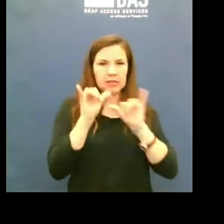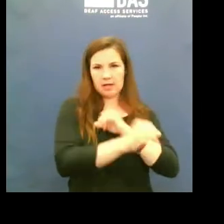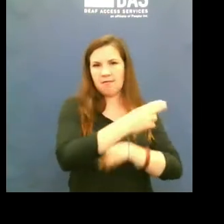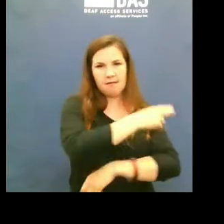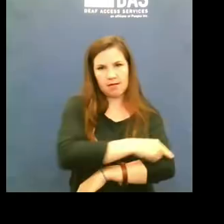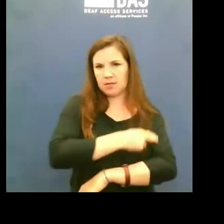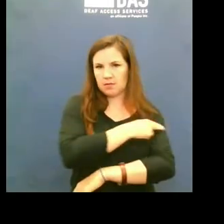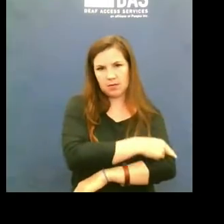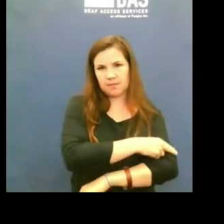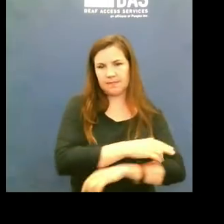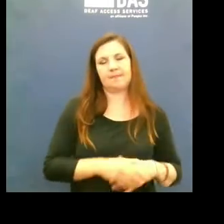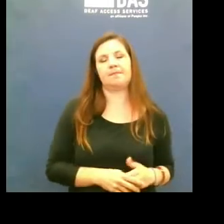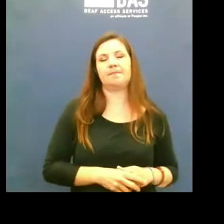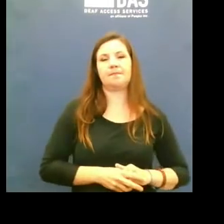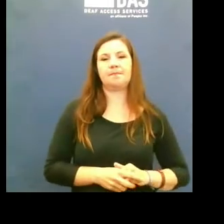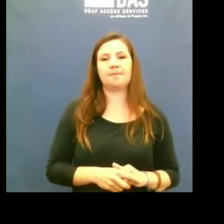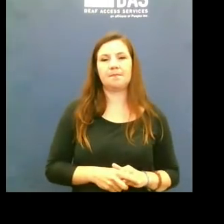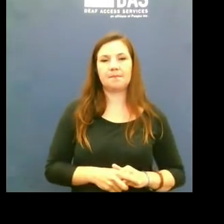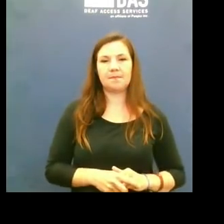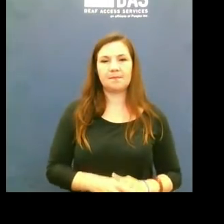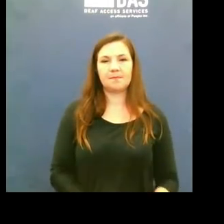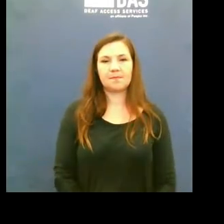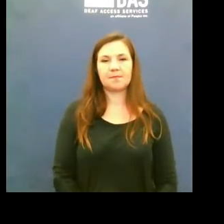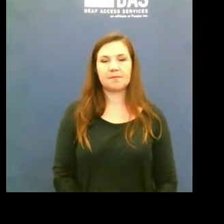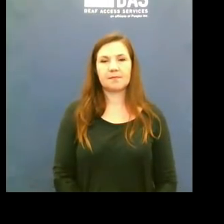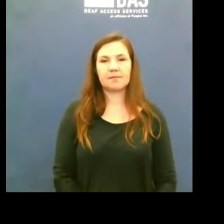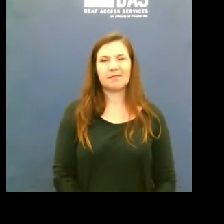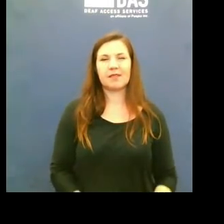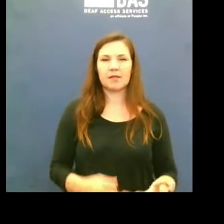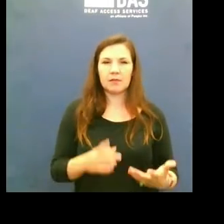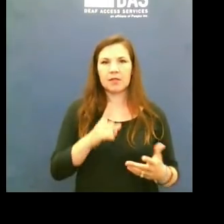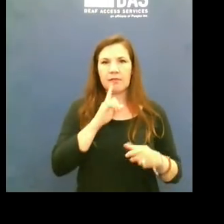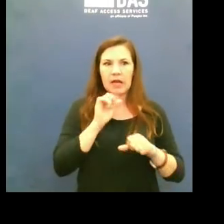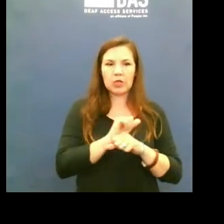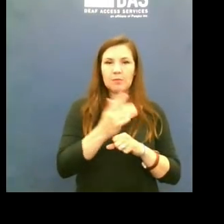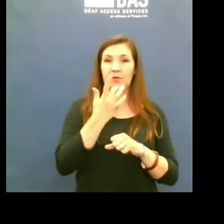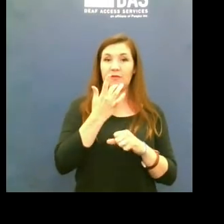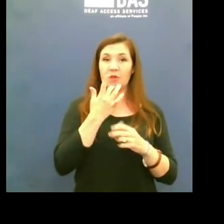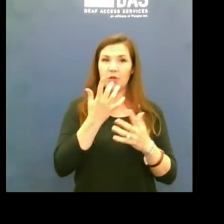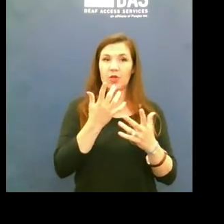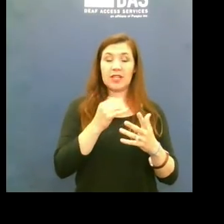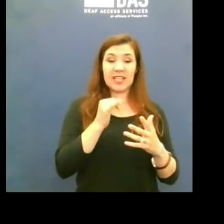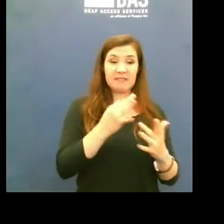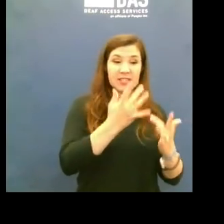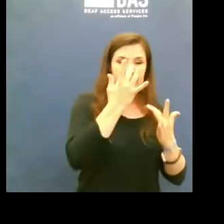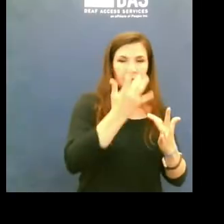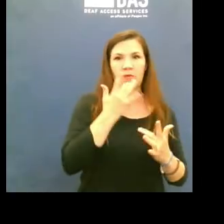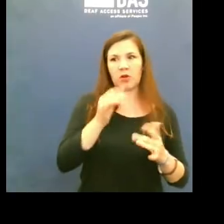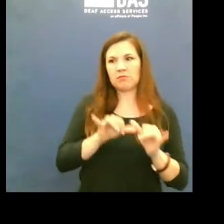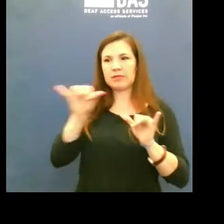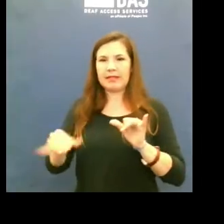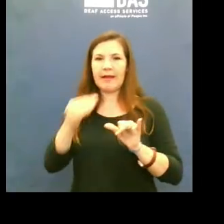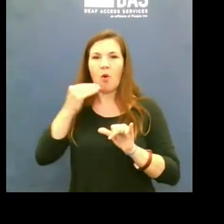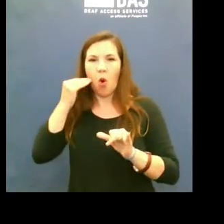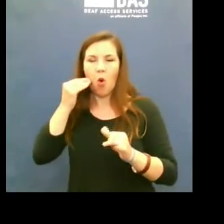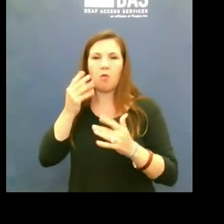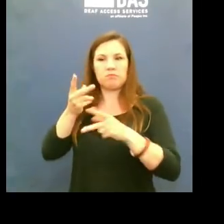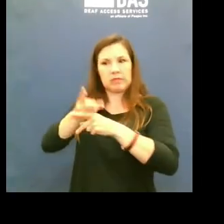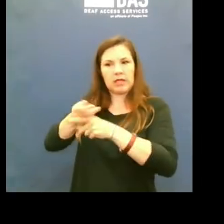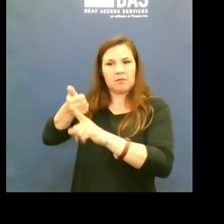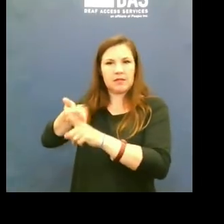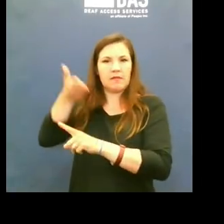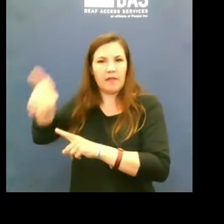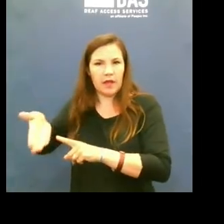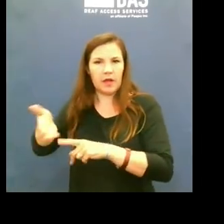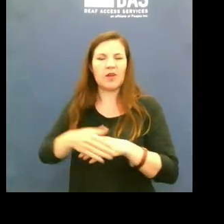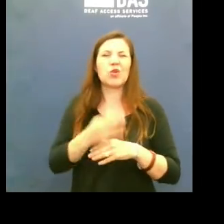hospitalized that has COVID-19, and you prefer that they actually get through their hospitalization at home. So we do know that there was a blip on the 24th or